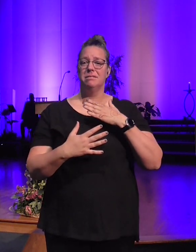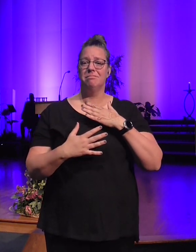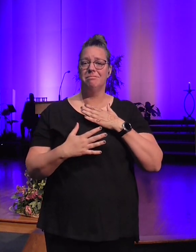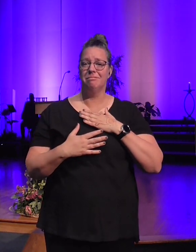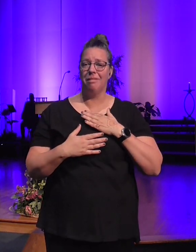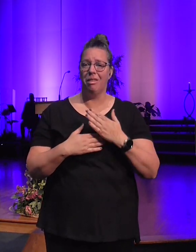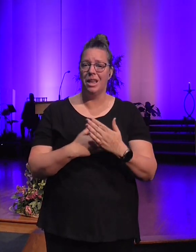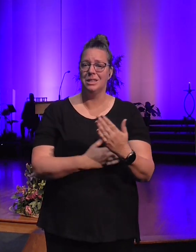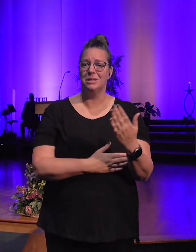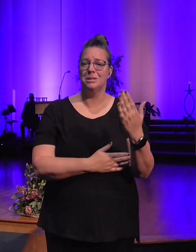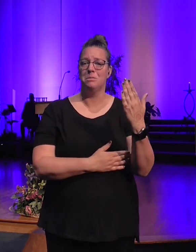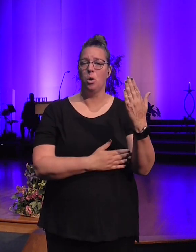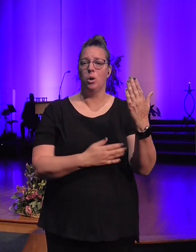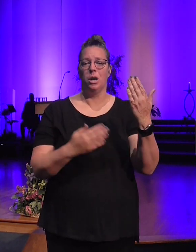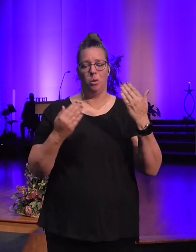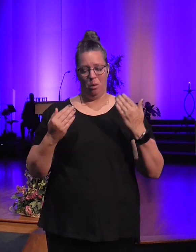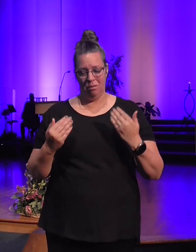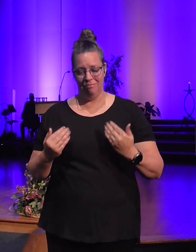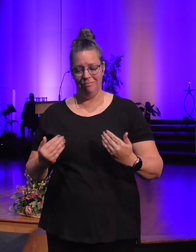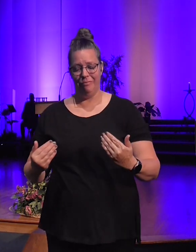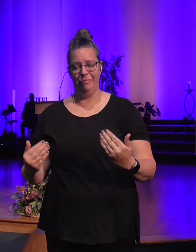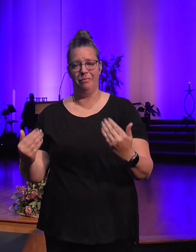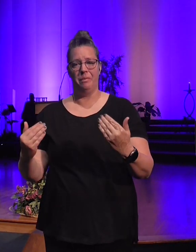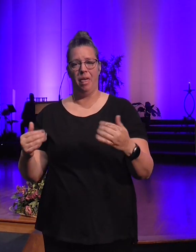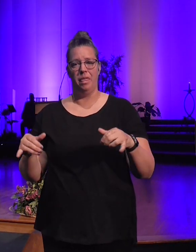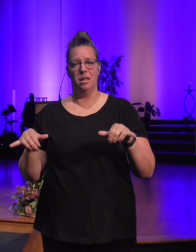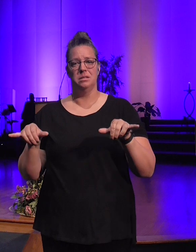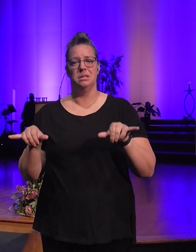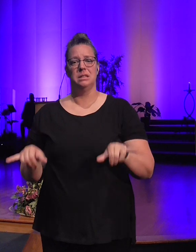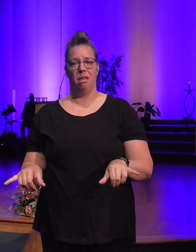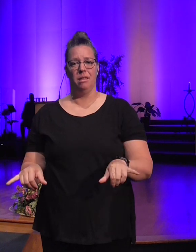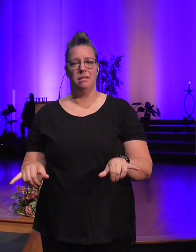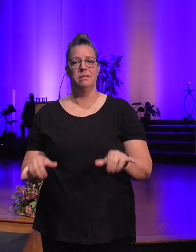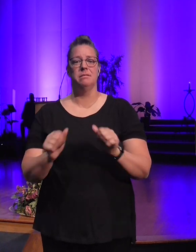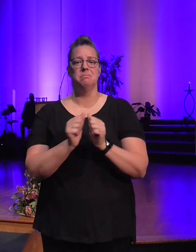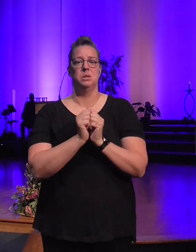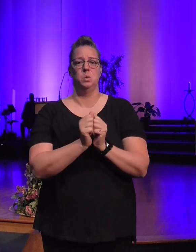we move into that stillness together.